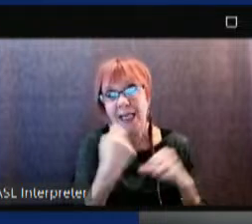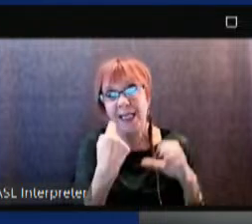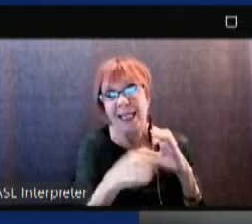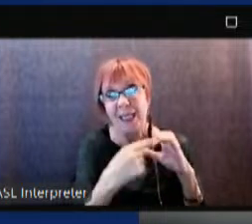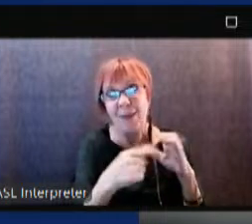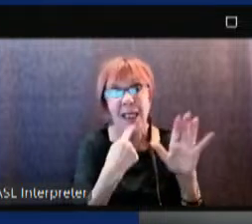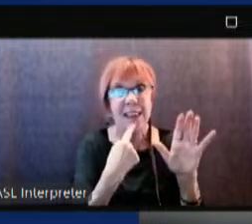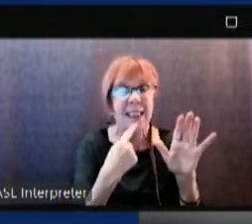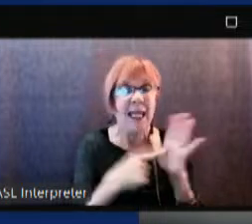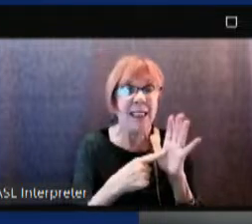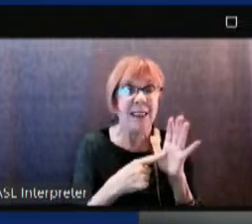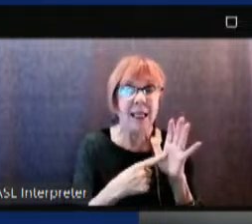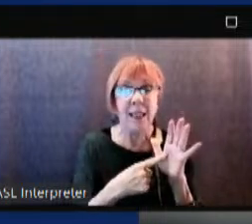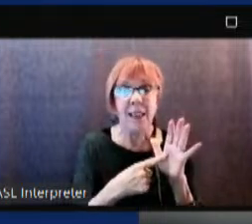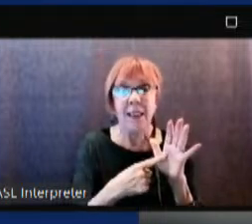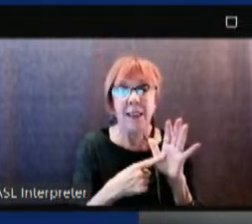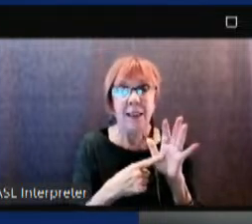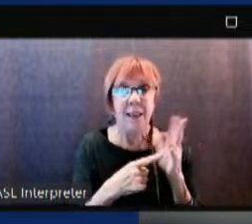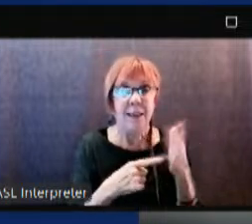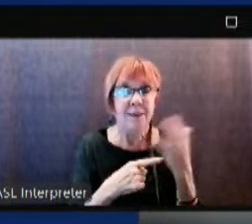like ROE